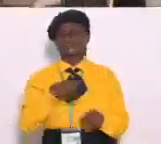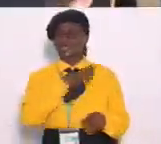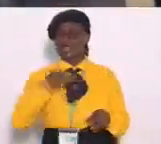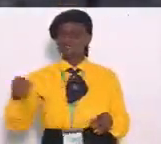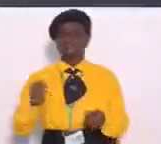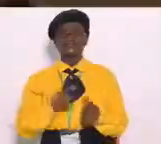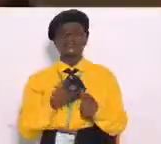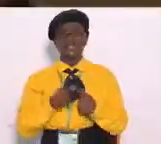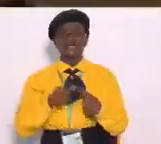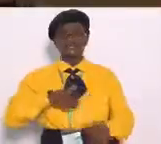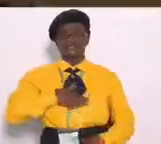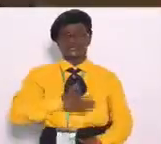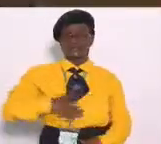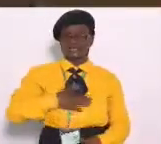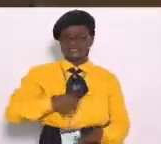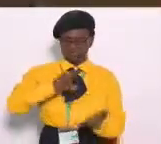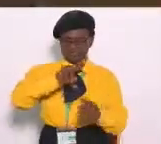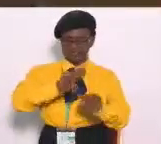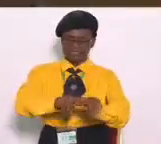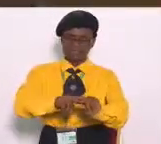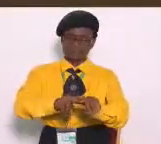And then you may please be seated.